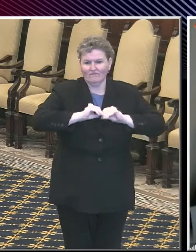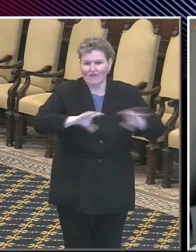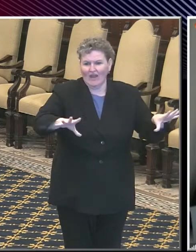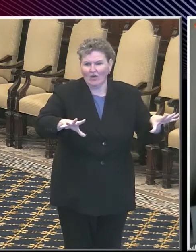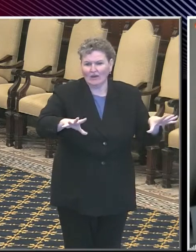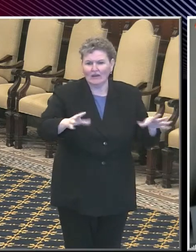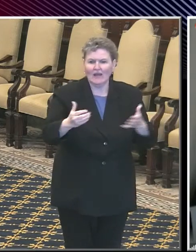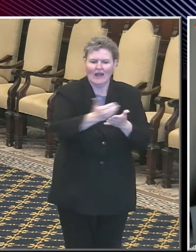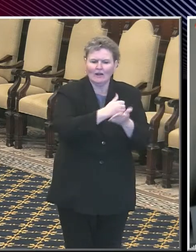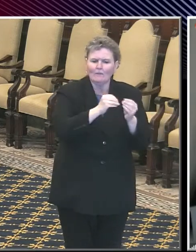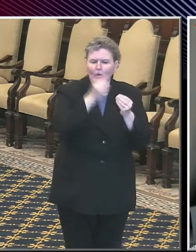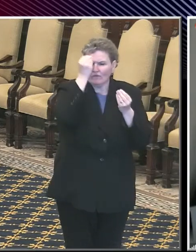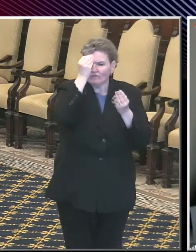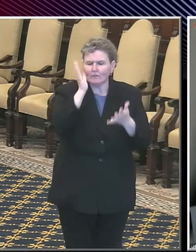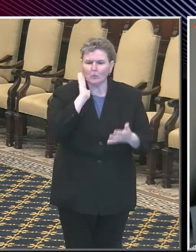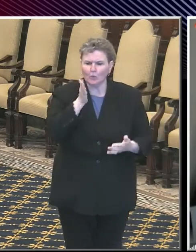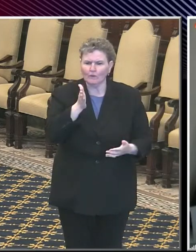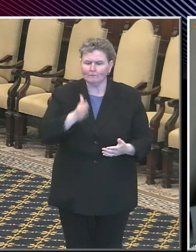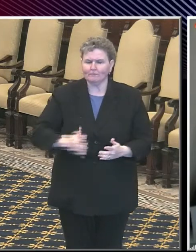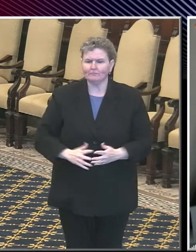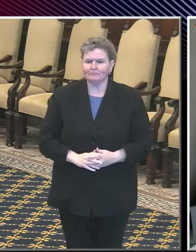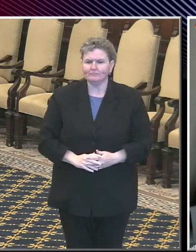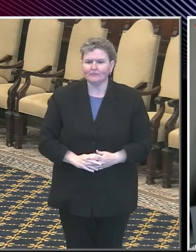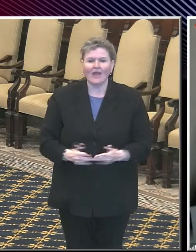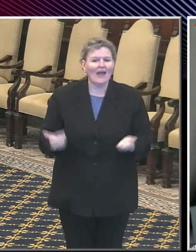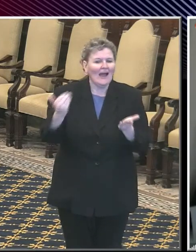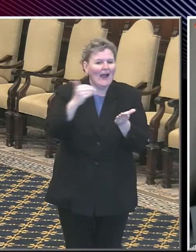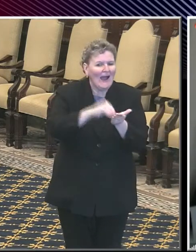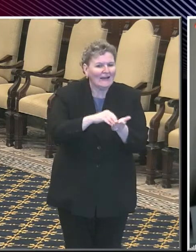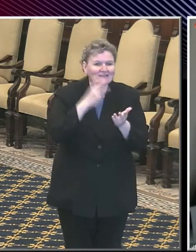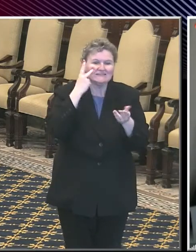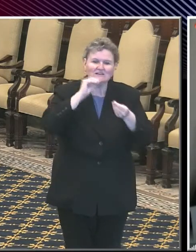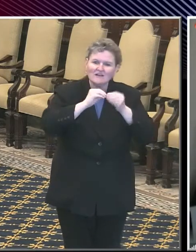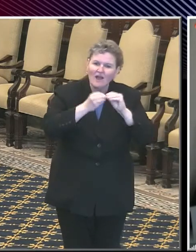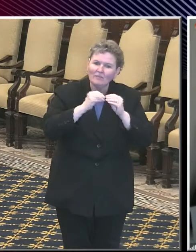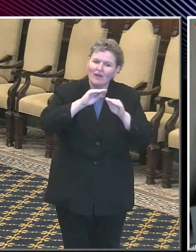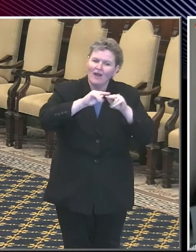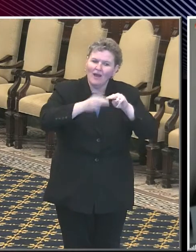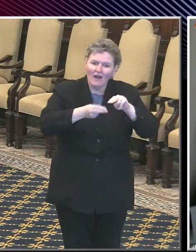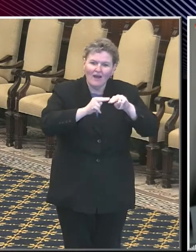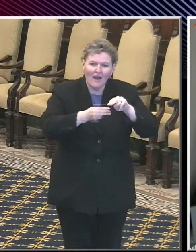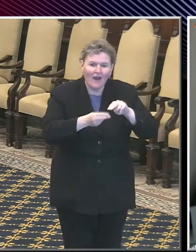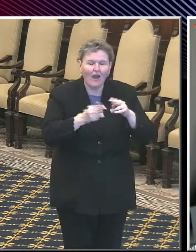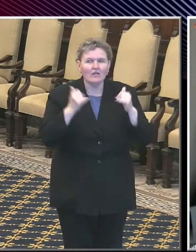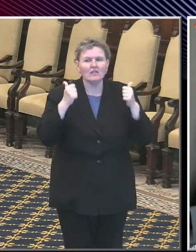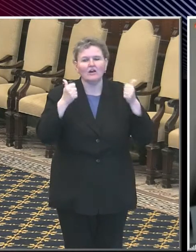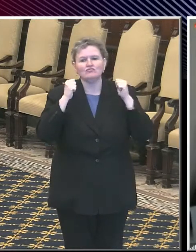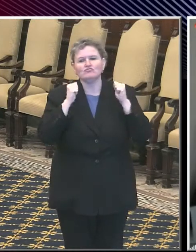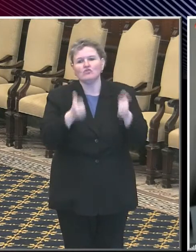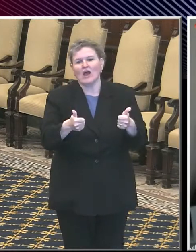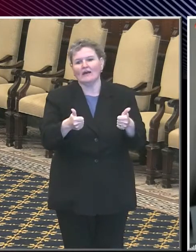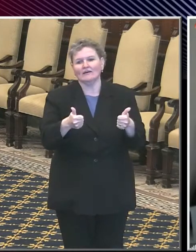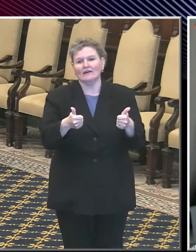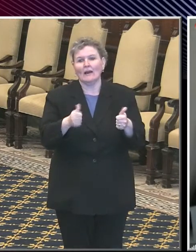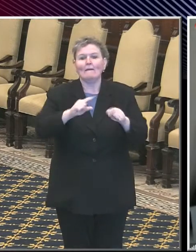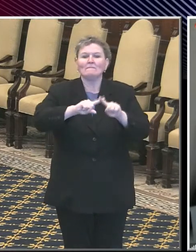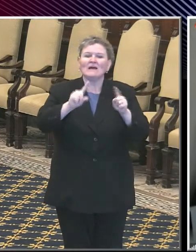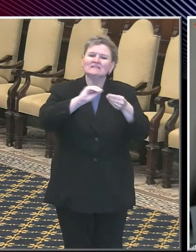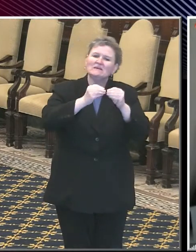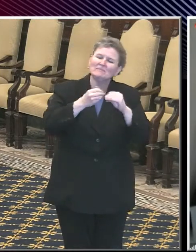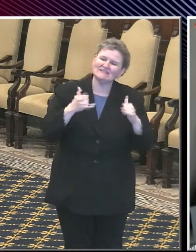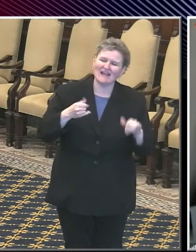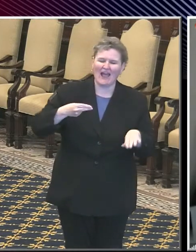time. People should just go to their website, look at the different testing sites, see what's there, call ahead with the phone numbers that are there, make an appointment, and go in and